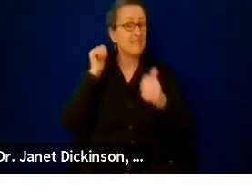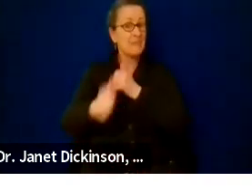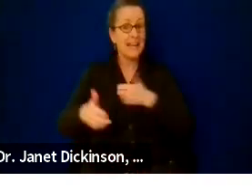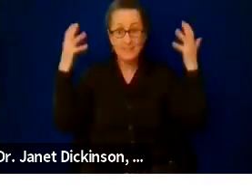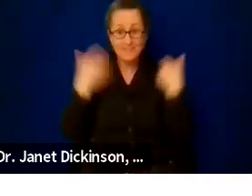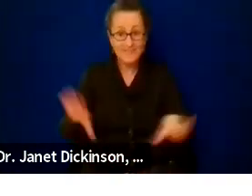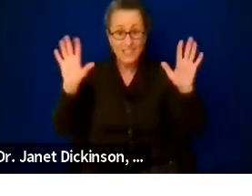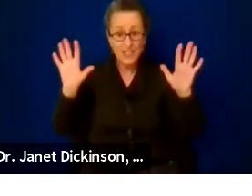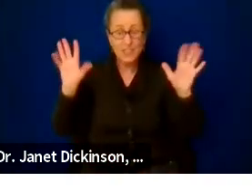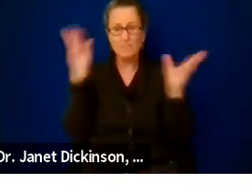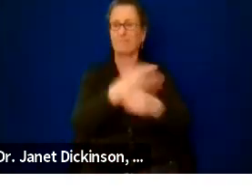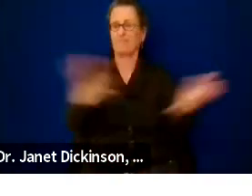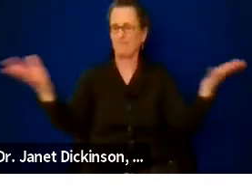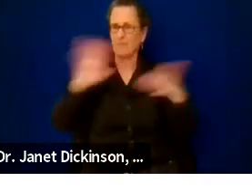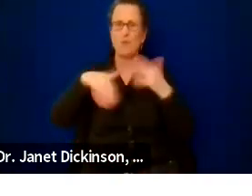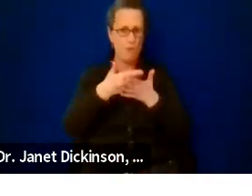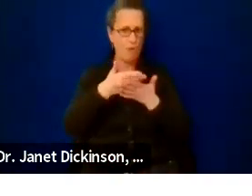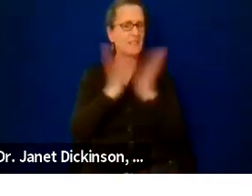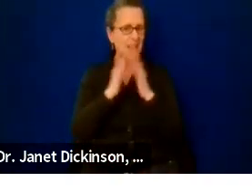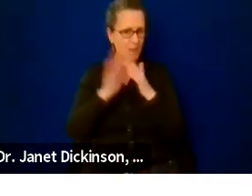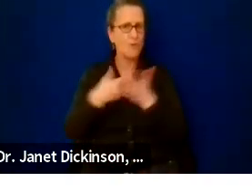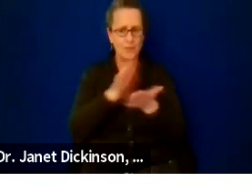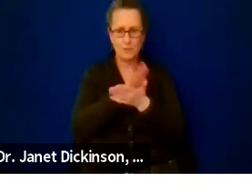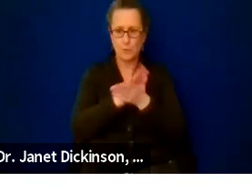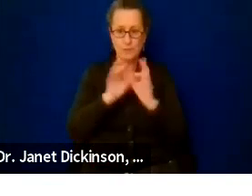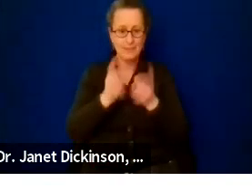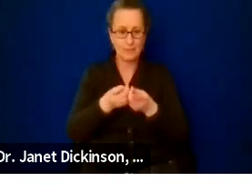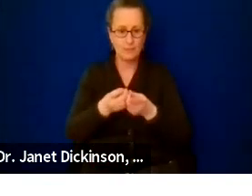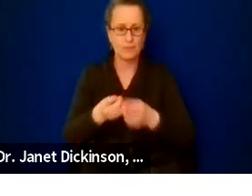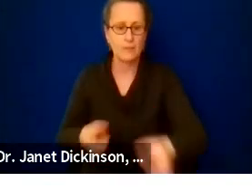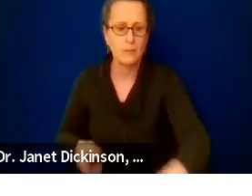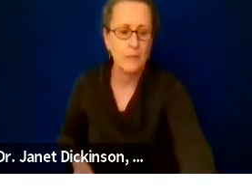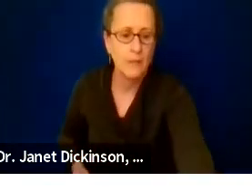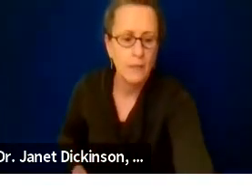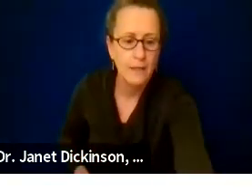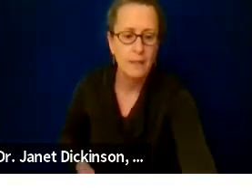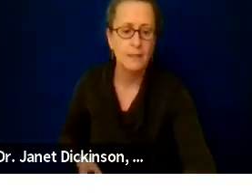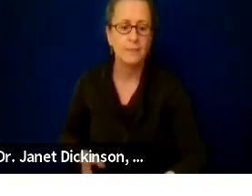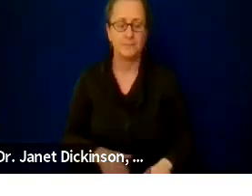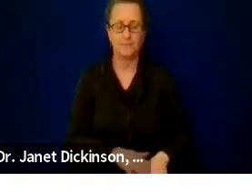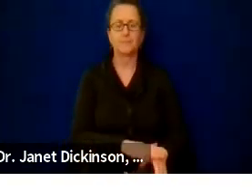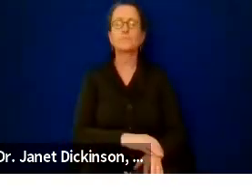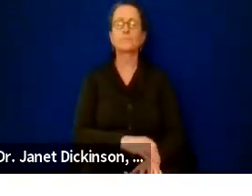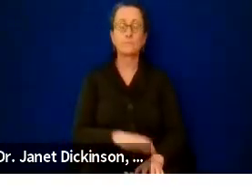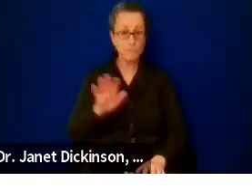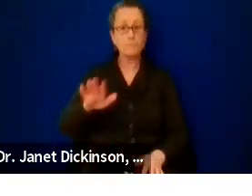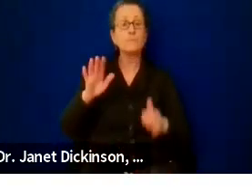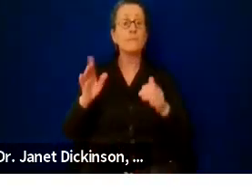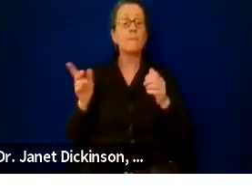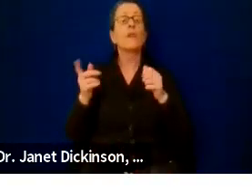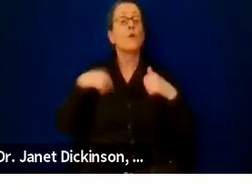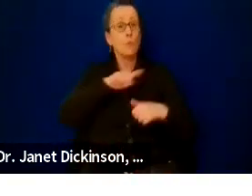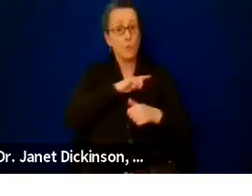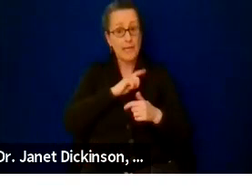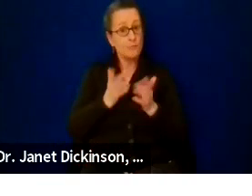first of all, get a waiver, because the original guidance was that children in grades pre-K through 5 would come in on